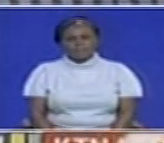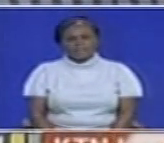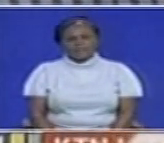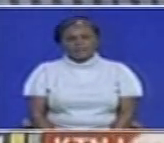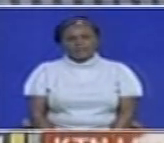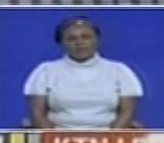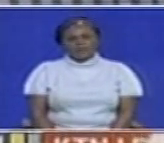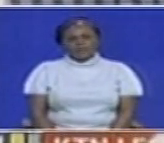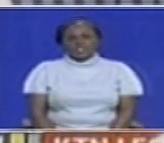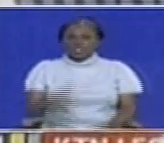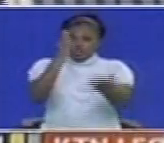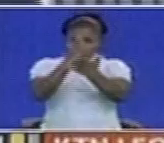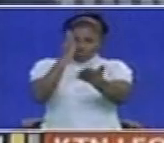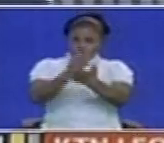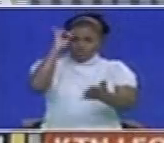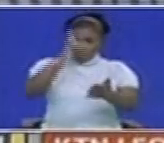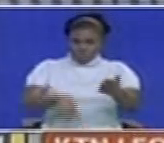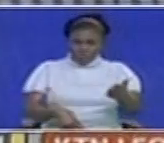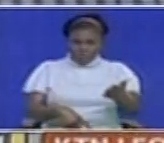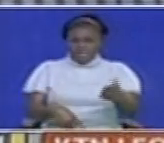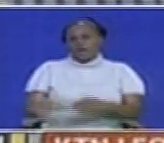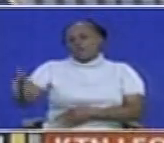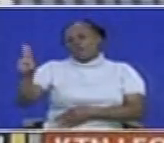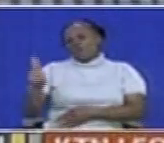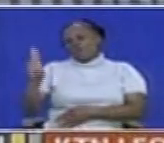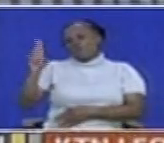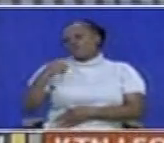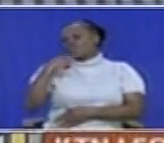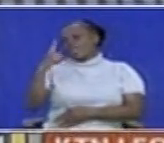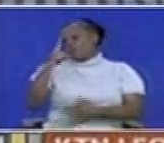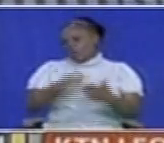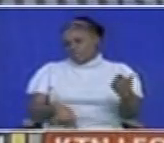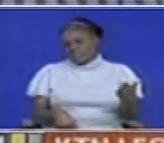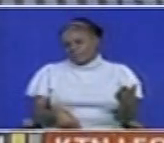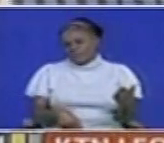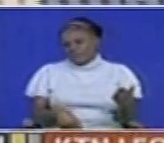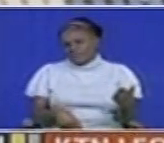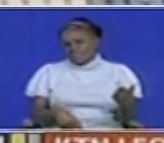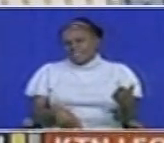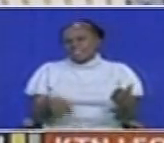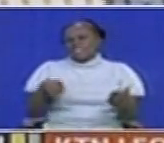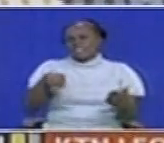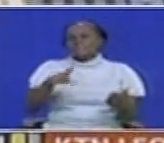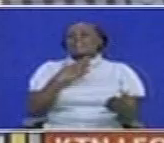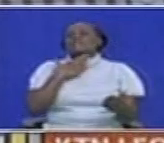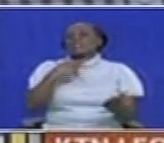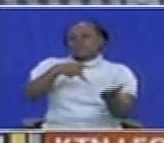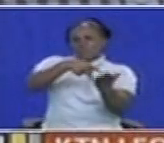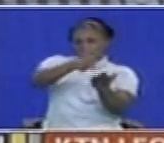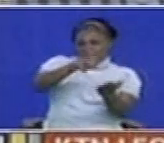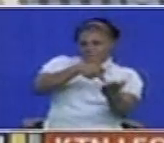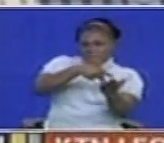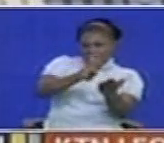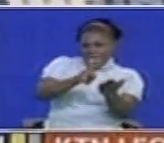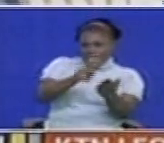Because the truth of the matter is this. What is Uhuru Kenyatta telling us? He's telling us that he doesn't want to pay Anglo-leasing.